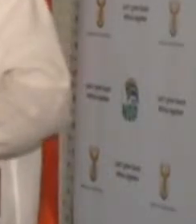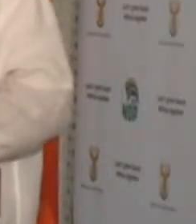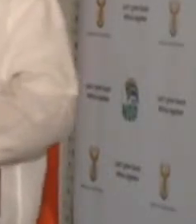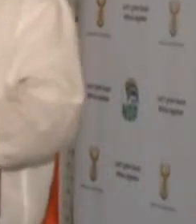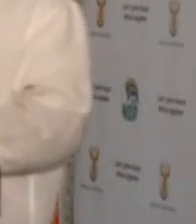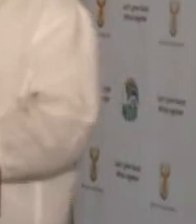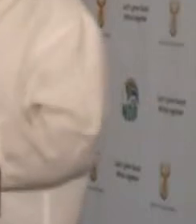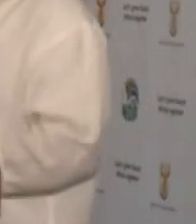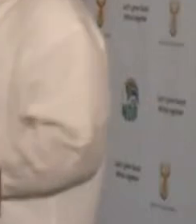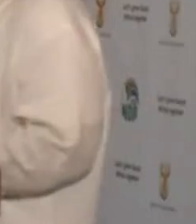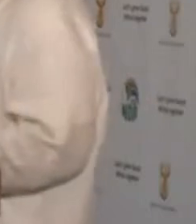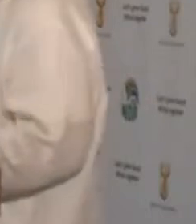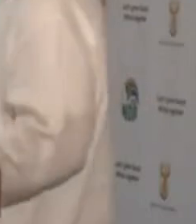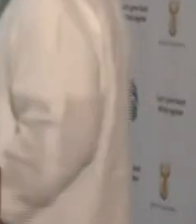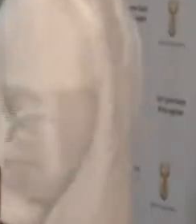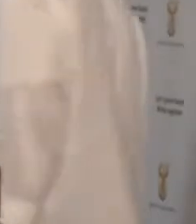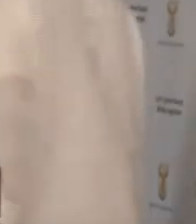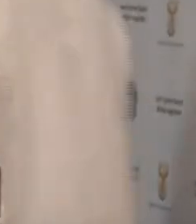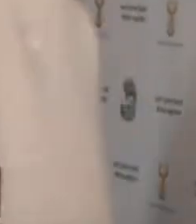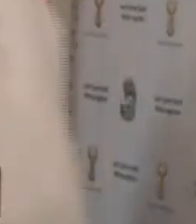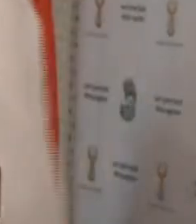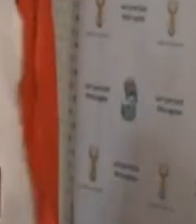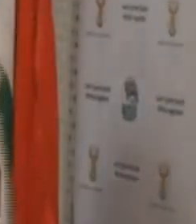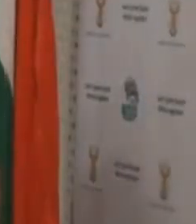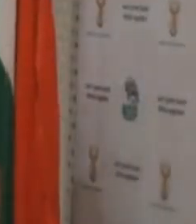we are. Thank you very much.